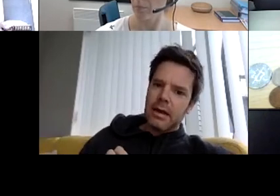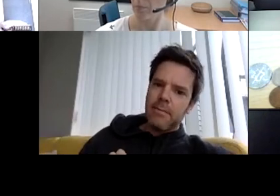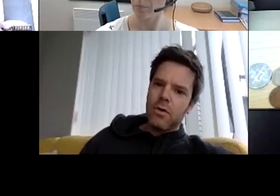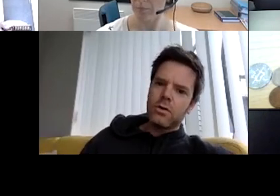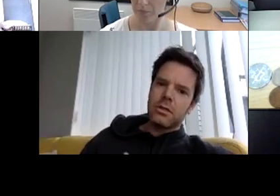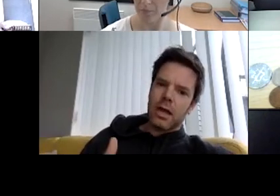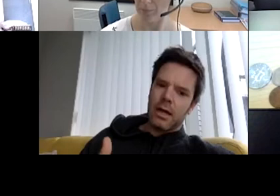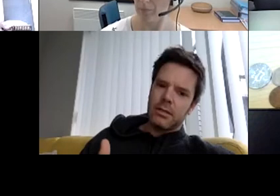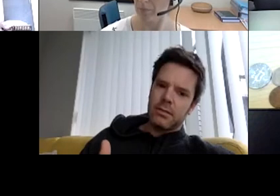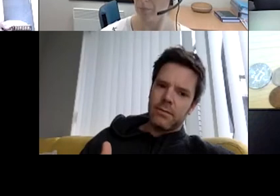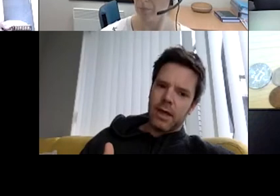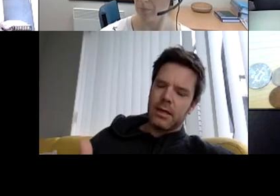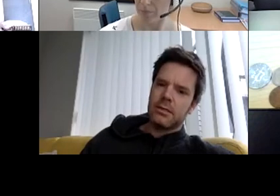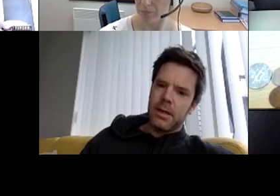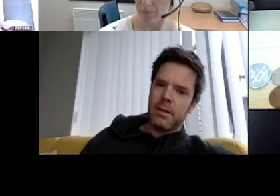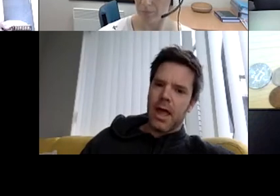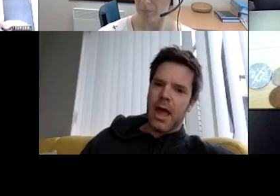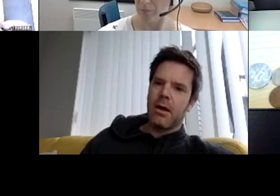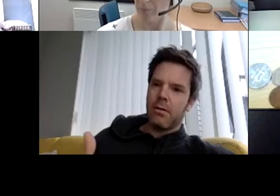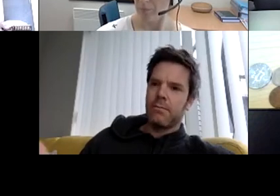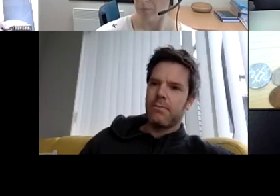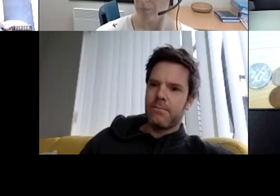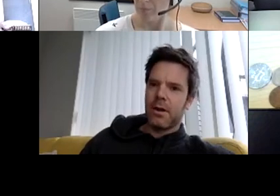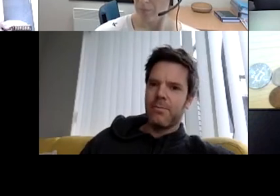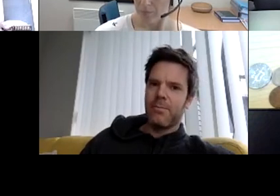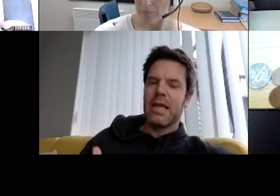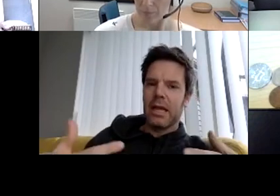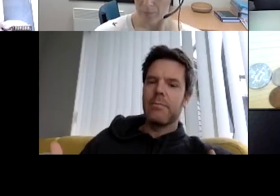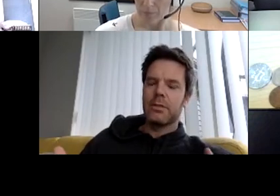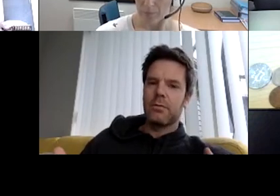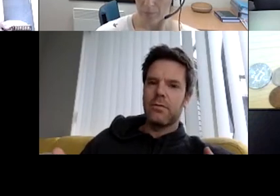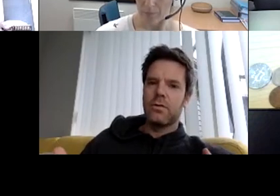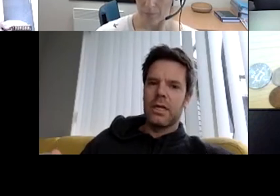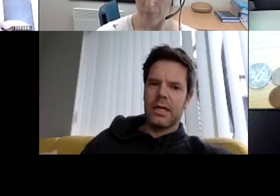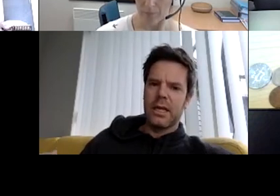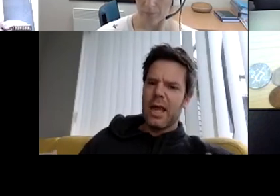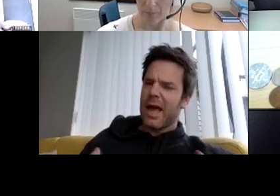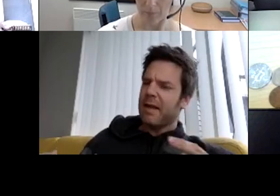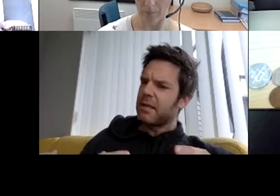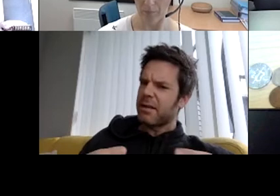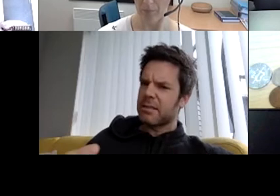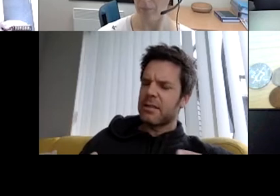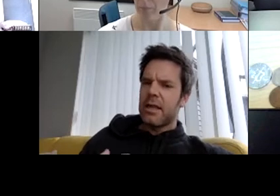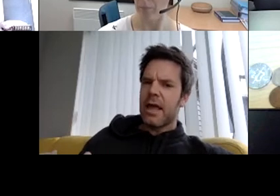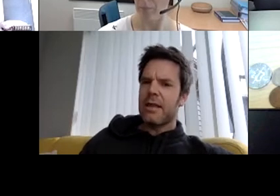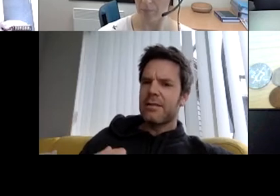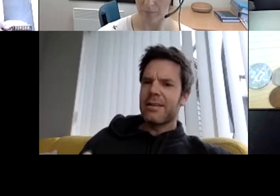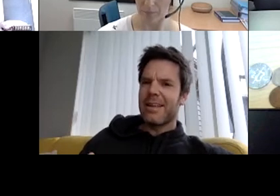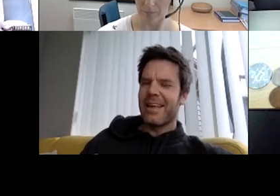That emerge in the kinds of accounts that people had of, you know, being labelled a refugee. And,